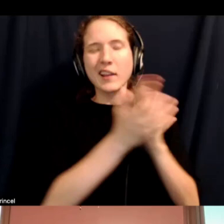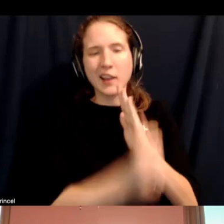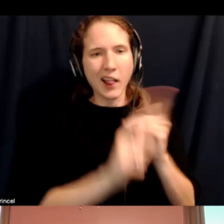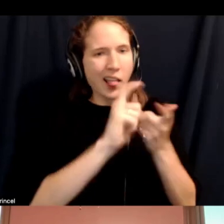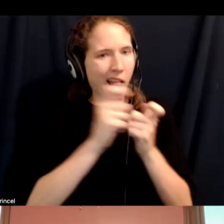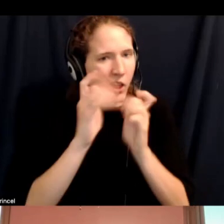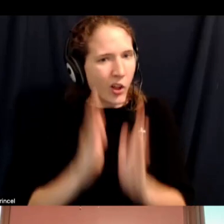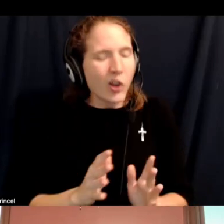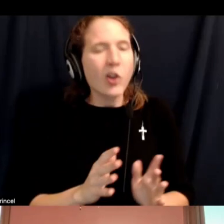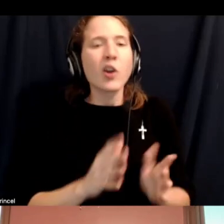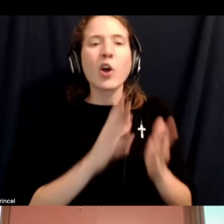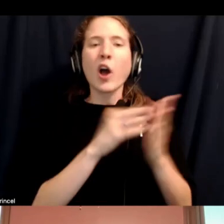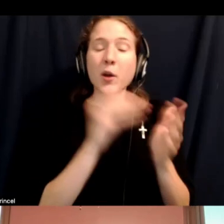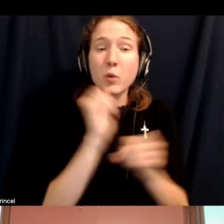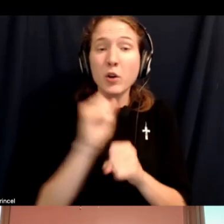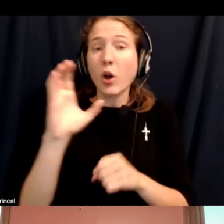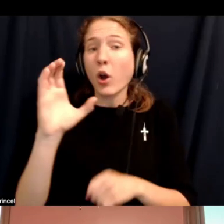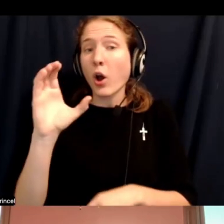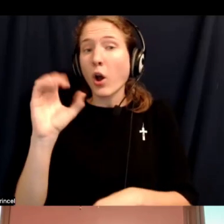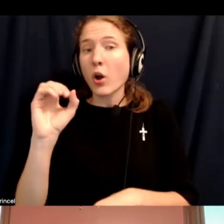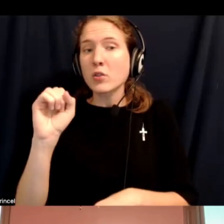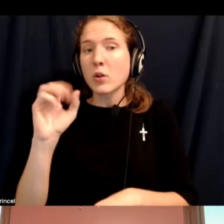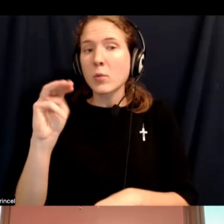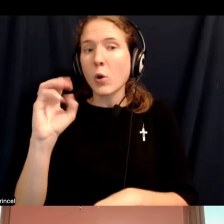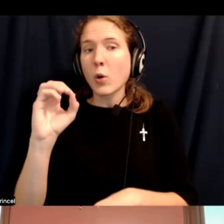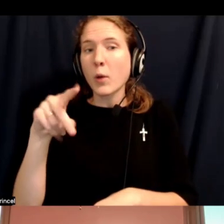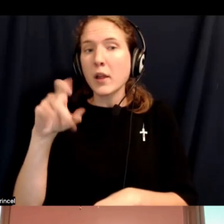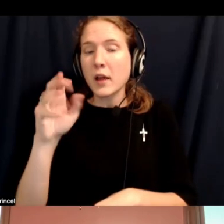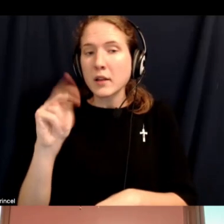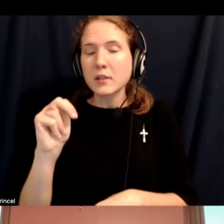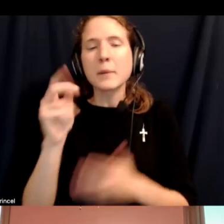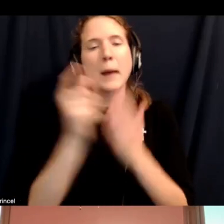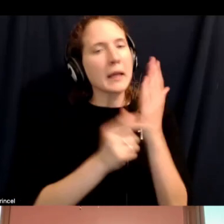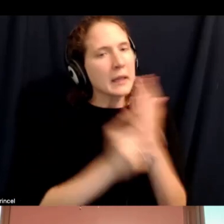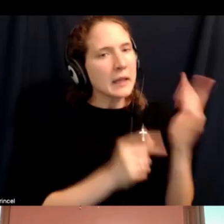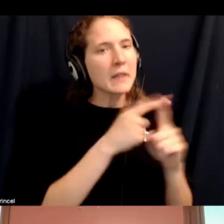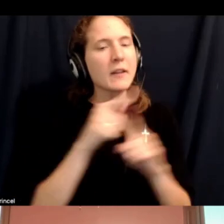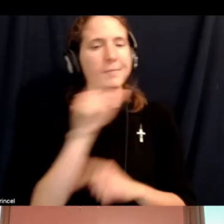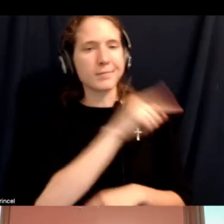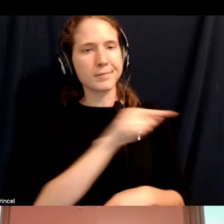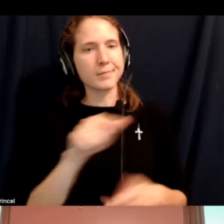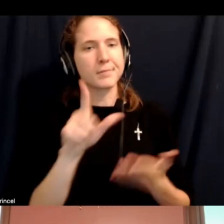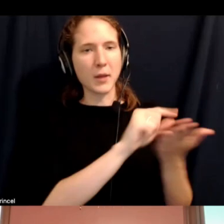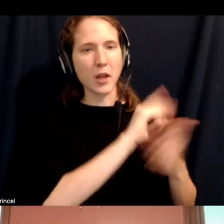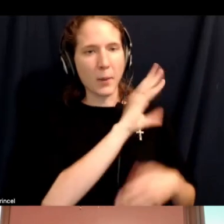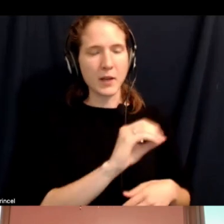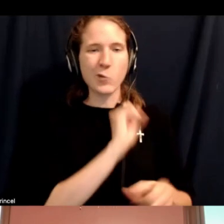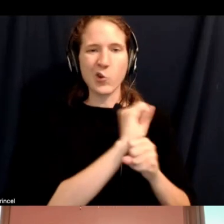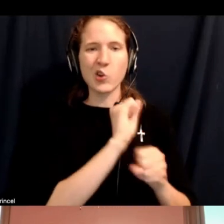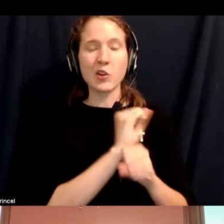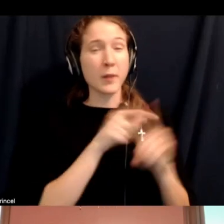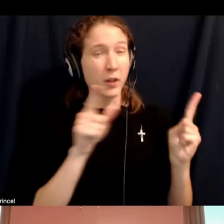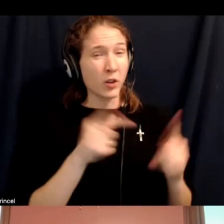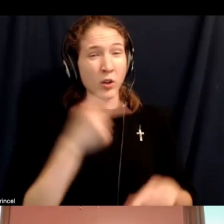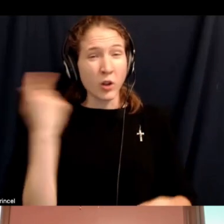Cosmopolitan magazine. I worked for a number of different publishers. But all the